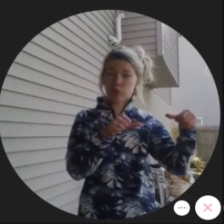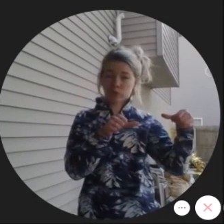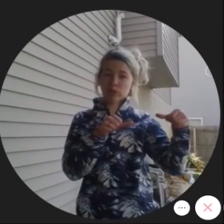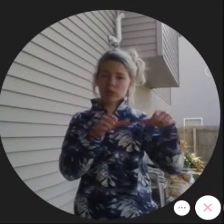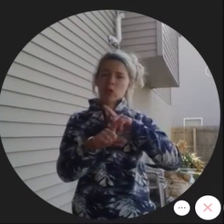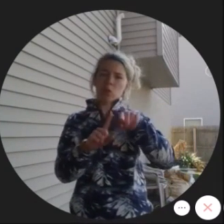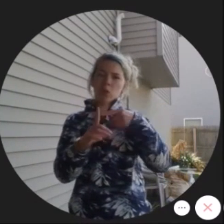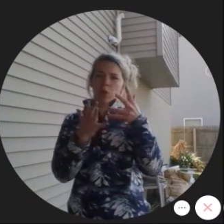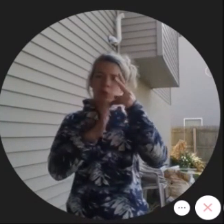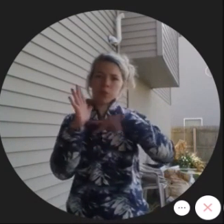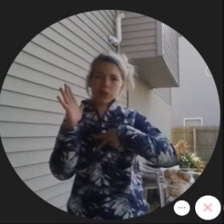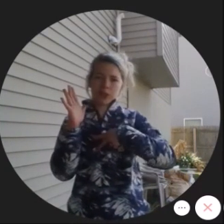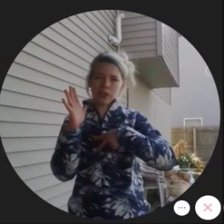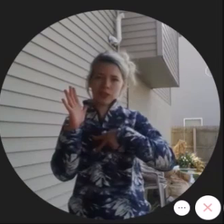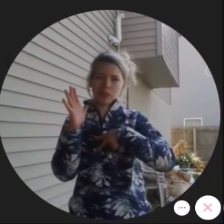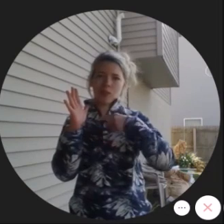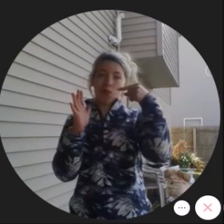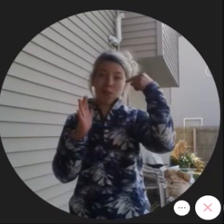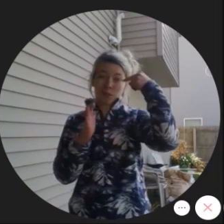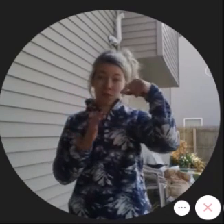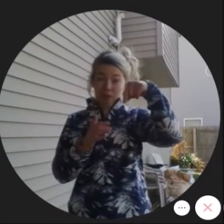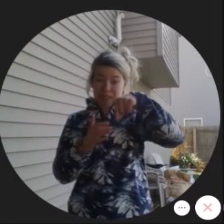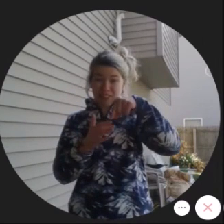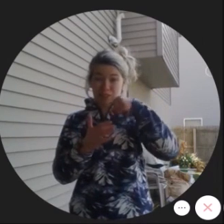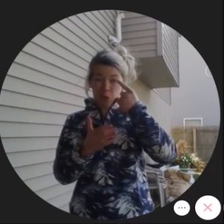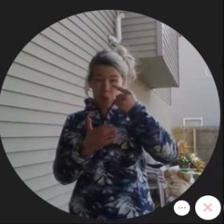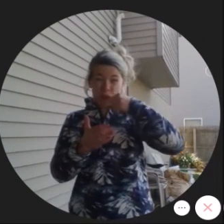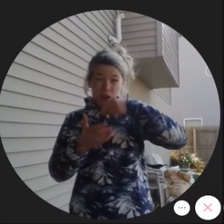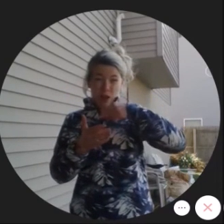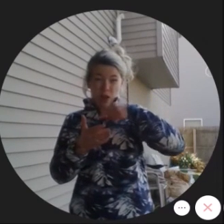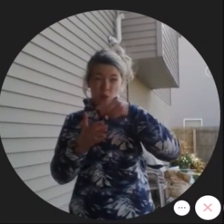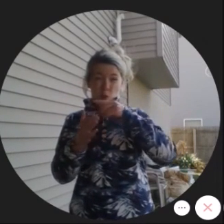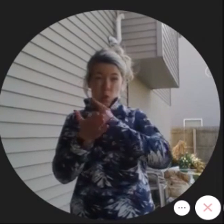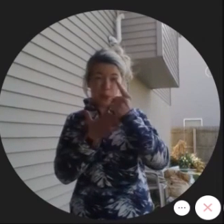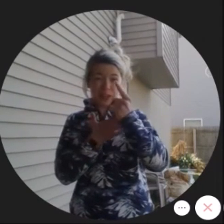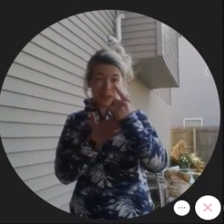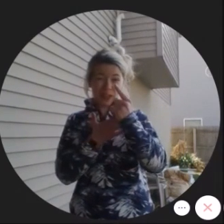hope to post what you're going to read pretty often.